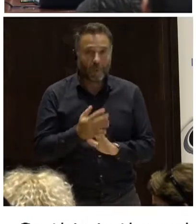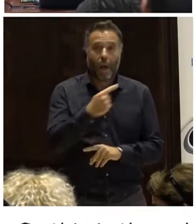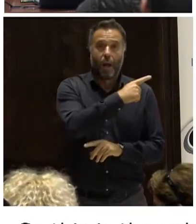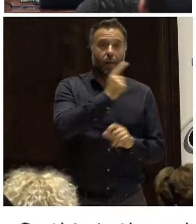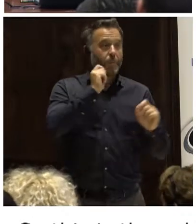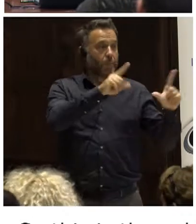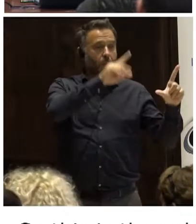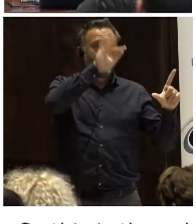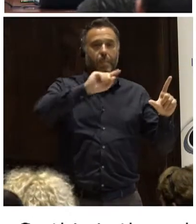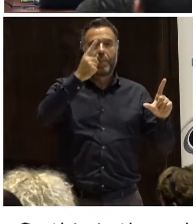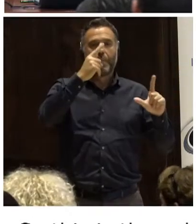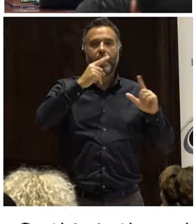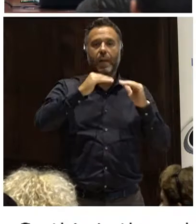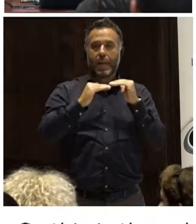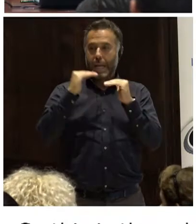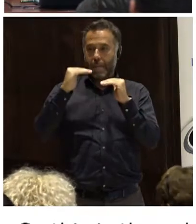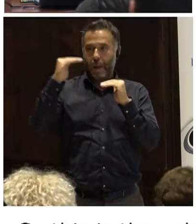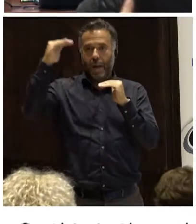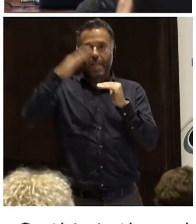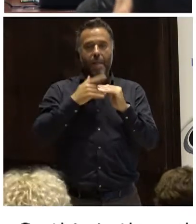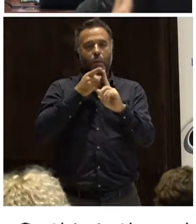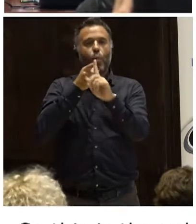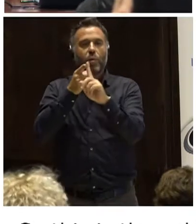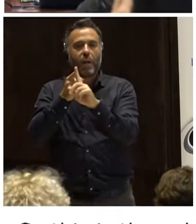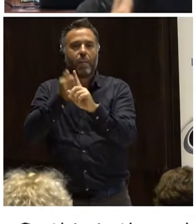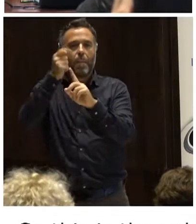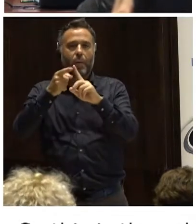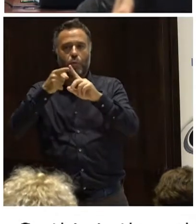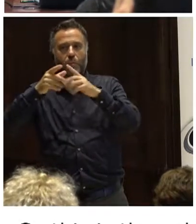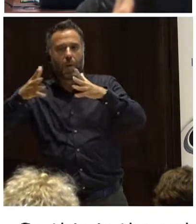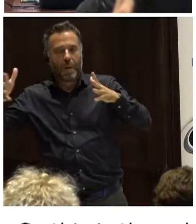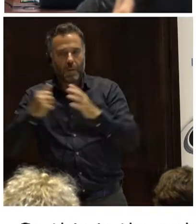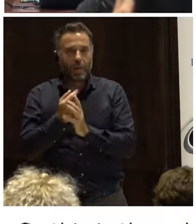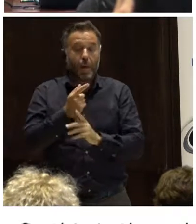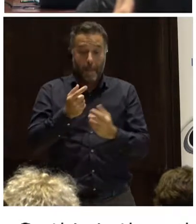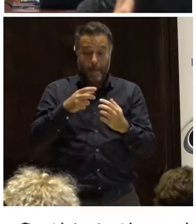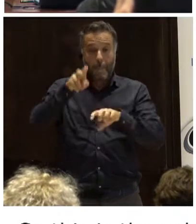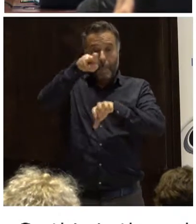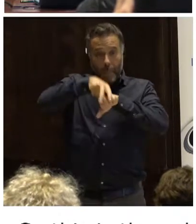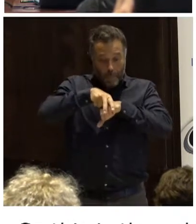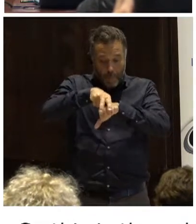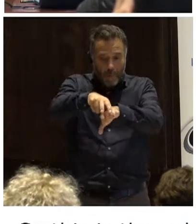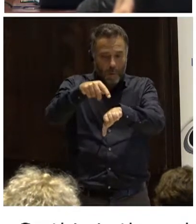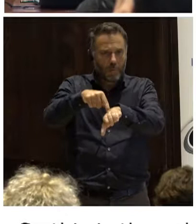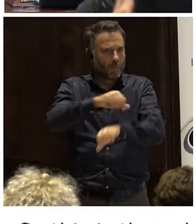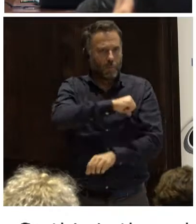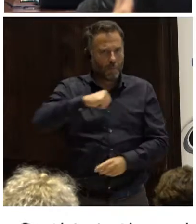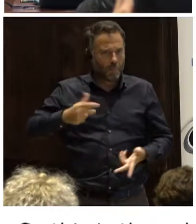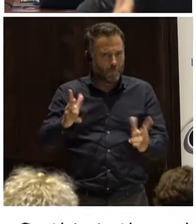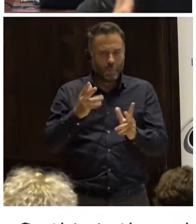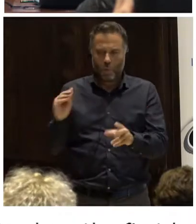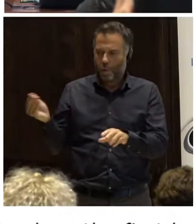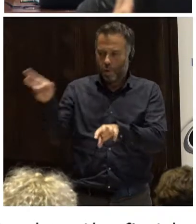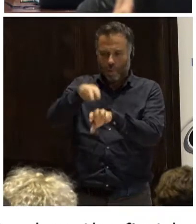totally independent and can drive the child in any type of